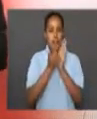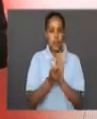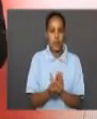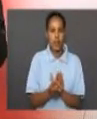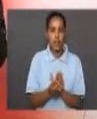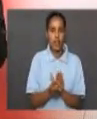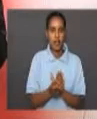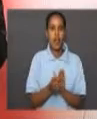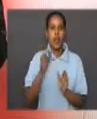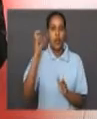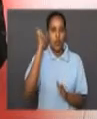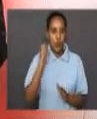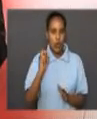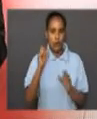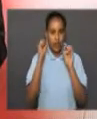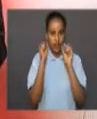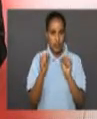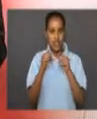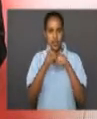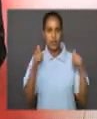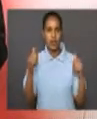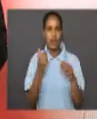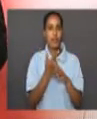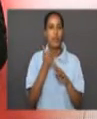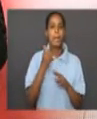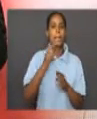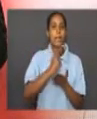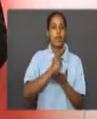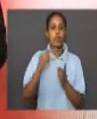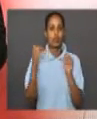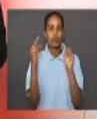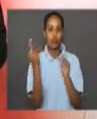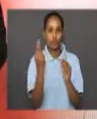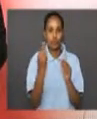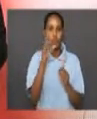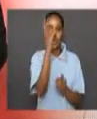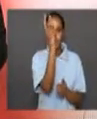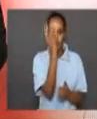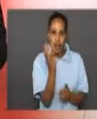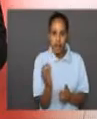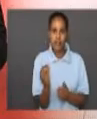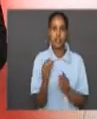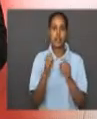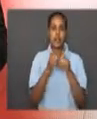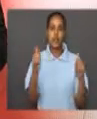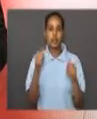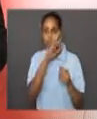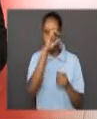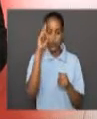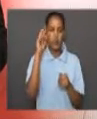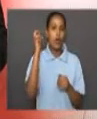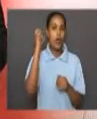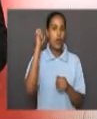example, gold can be separated from gann using gravity separation